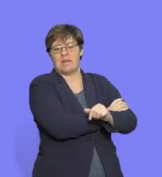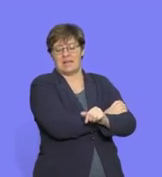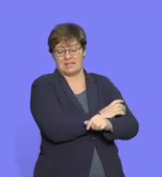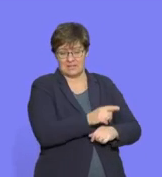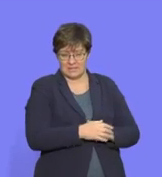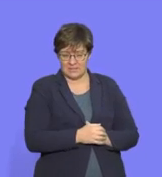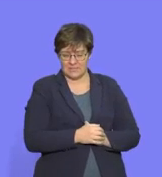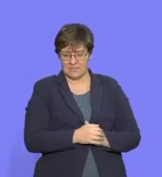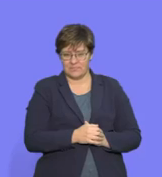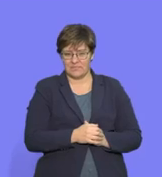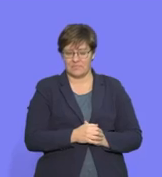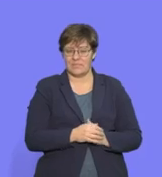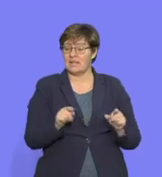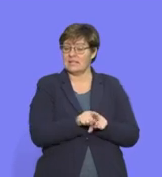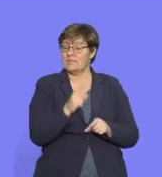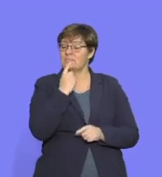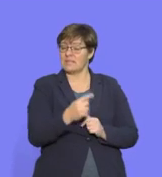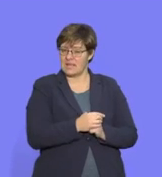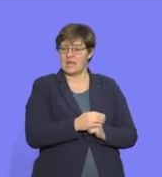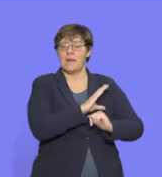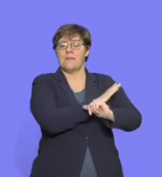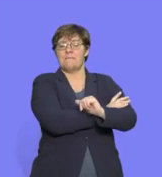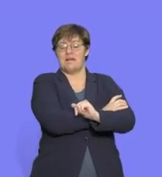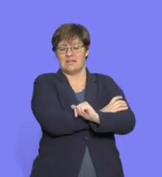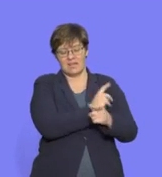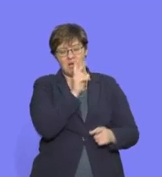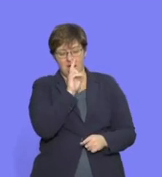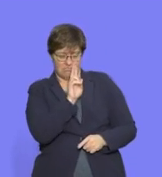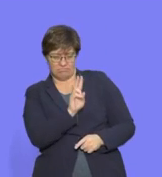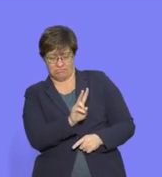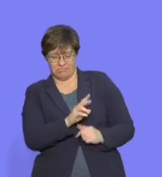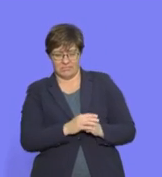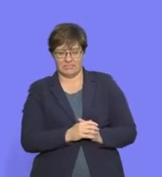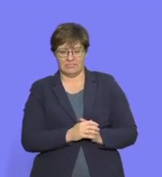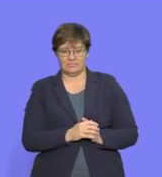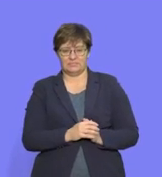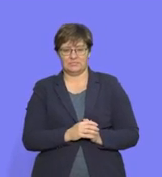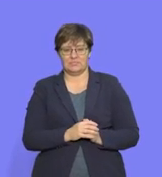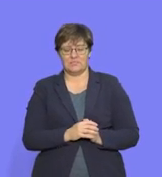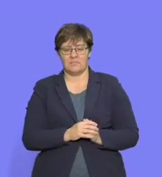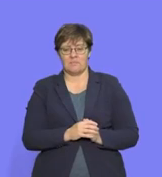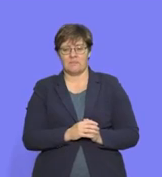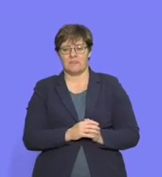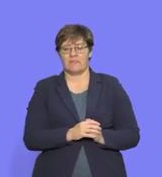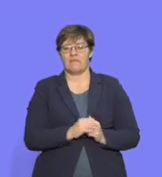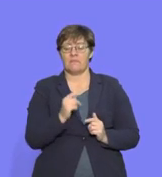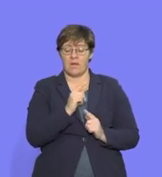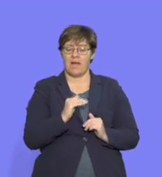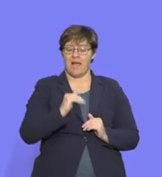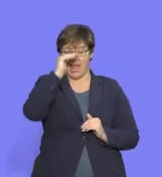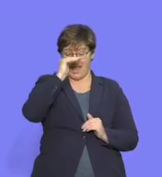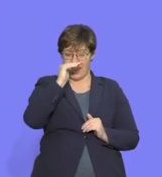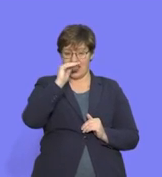pressure. And as I said, this is the blood pressure that we're looking at. This is our systole,